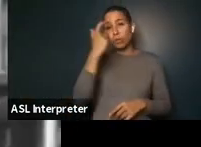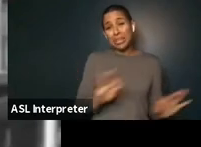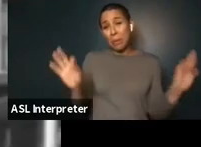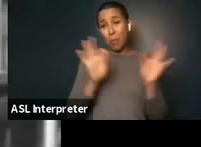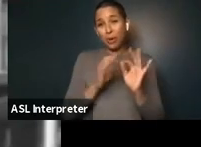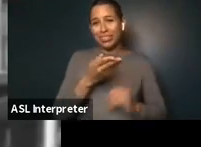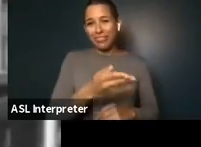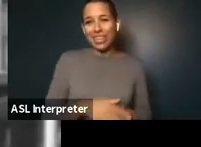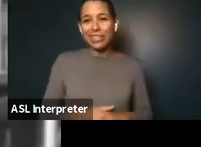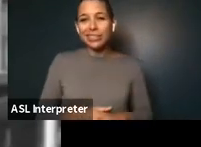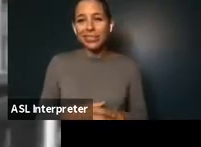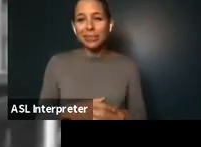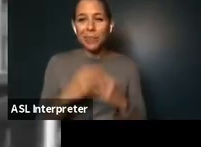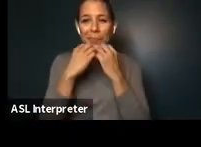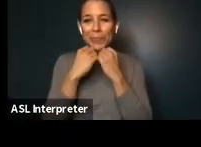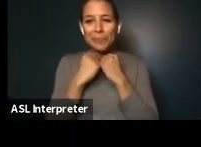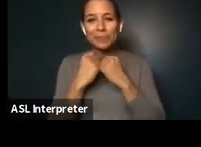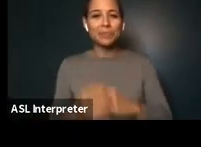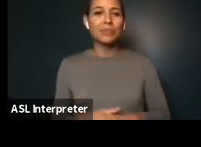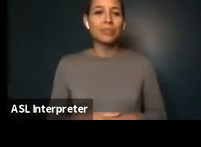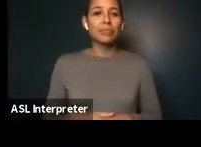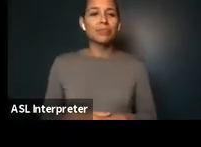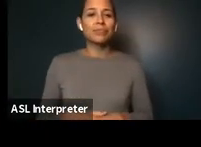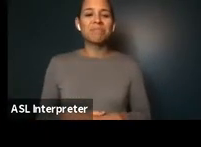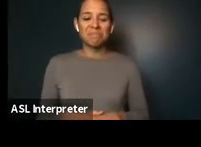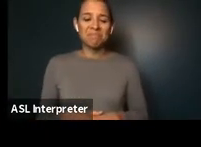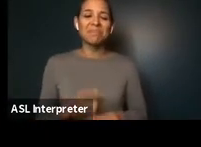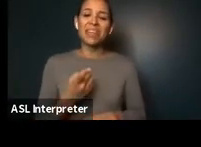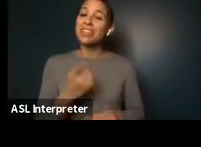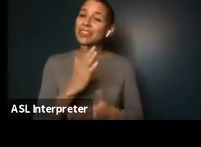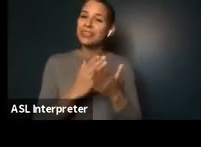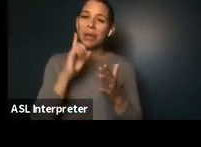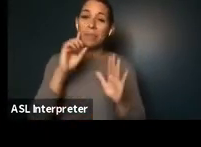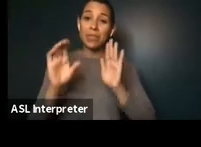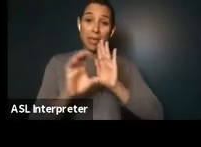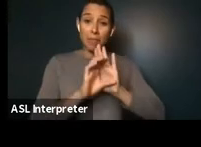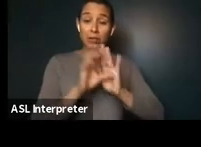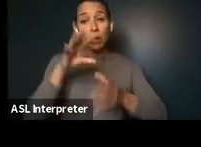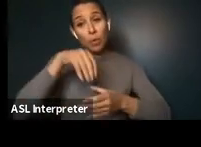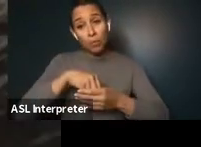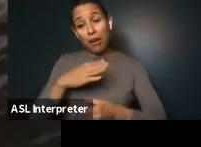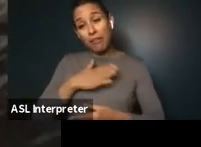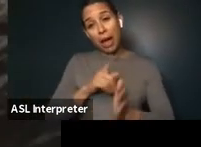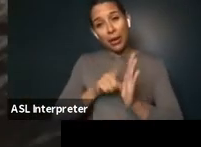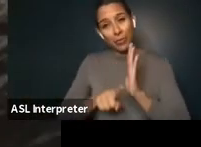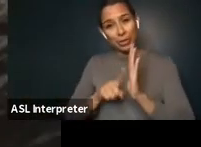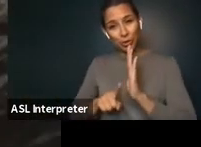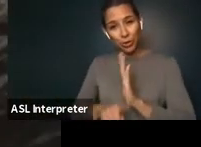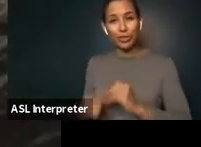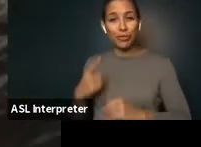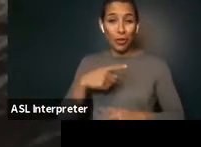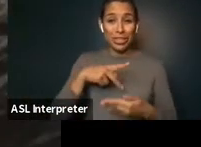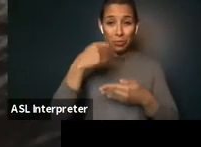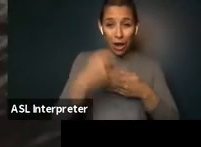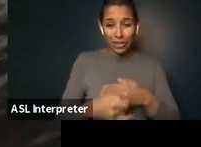one thing that I, these are some of the images that were part of my research for this project.